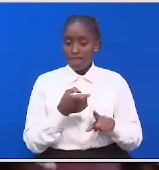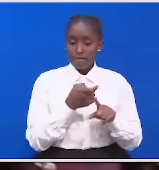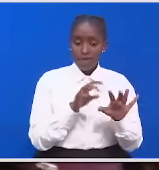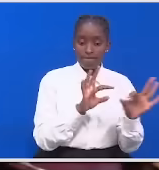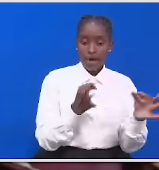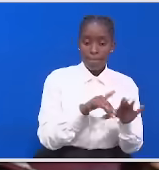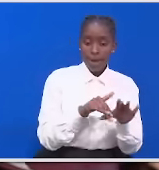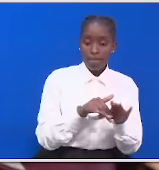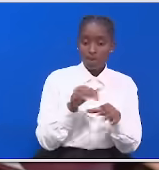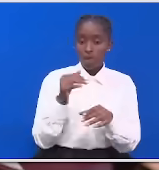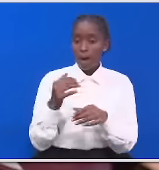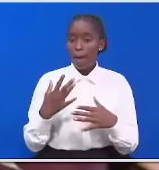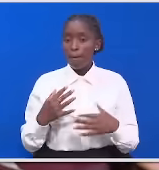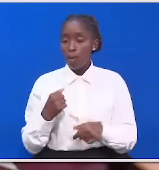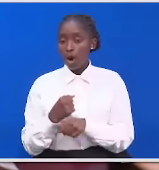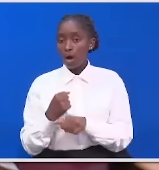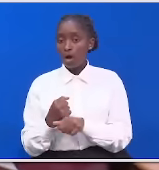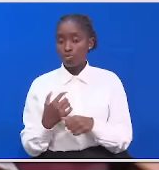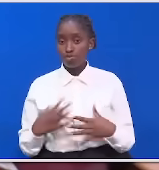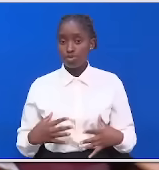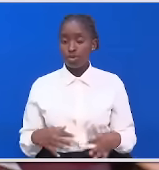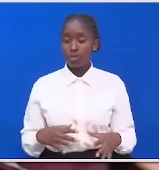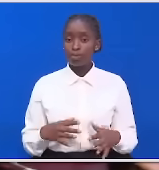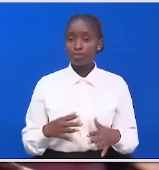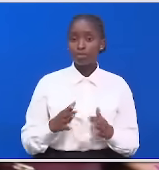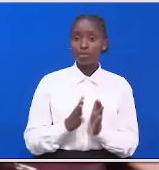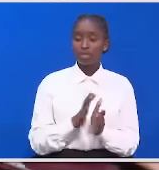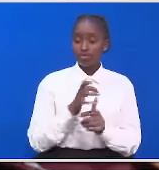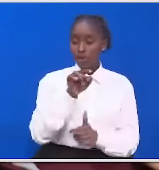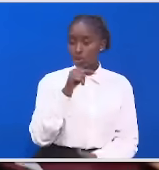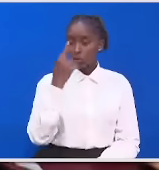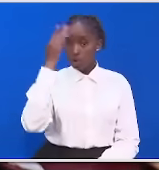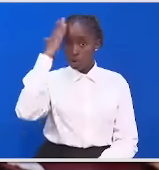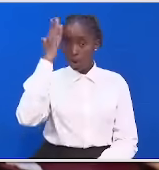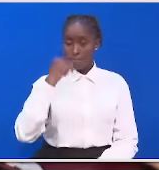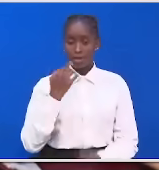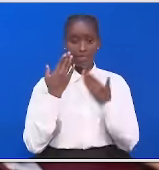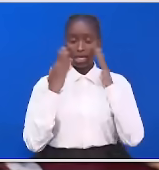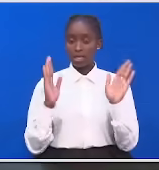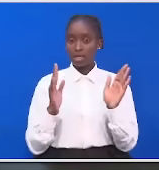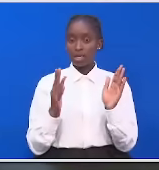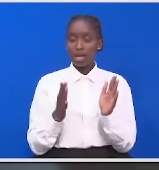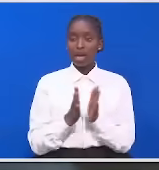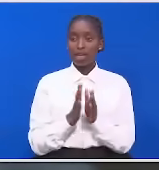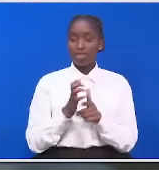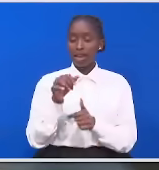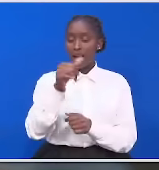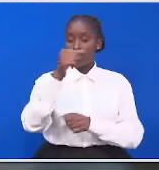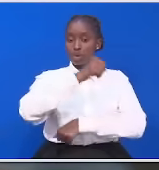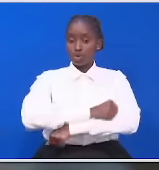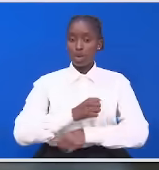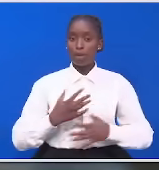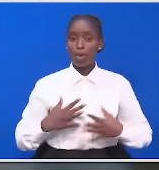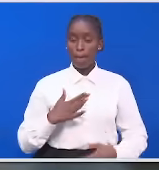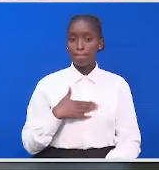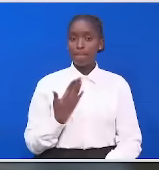my workmates. They even, those who know me, my schoolmates, my former